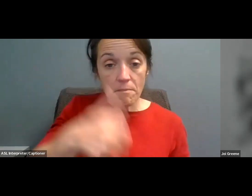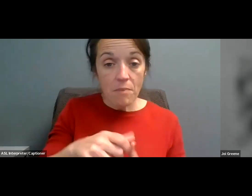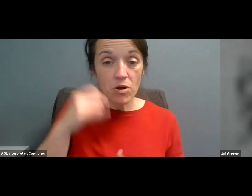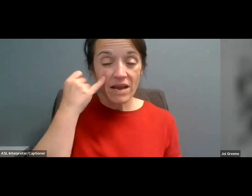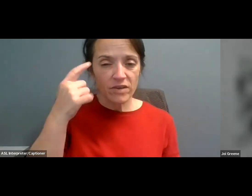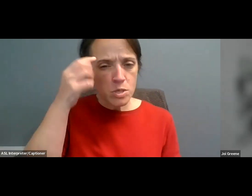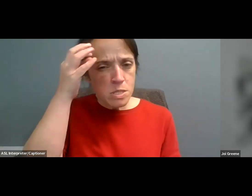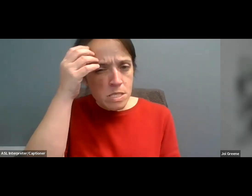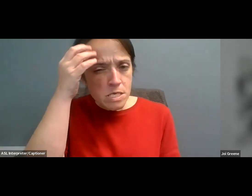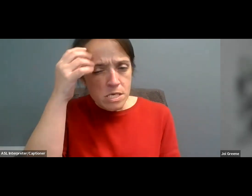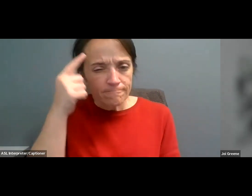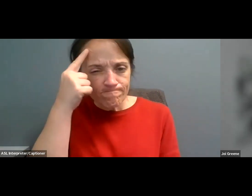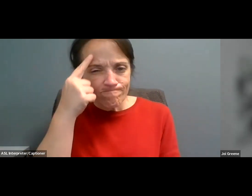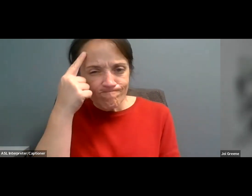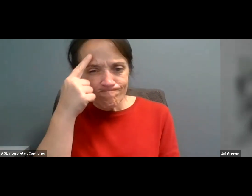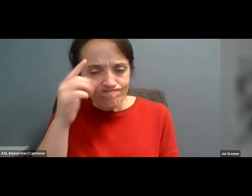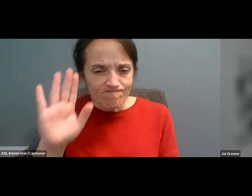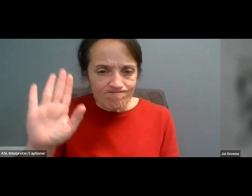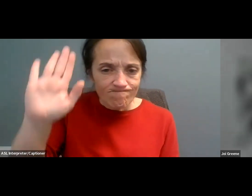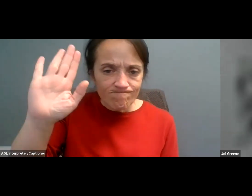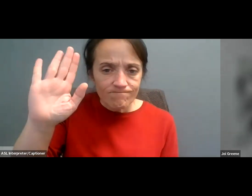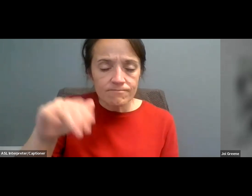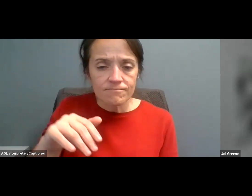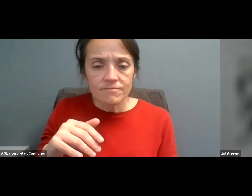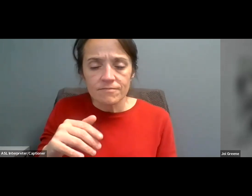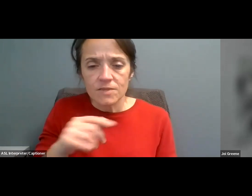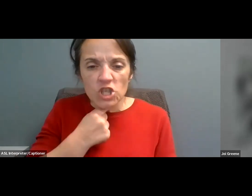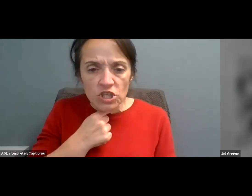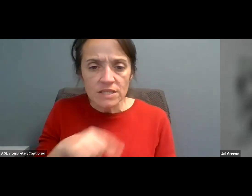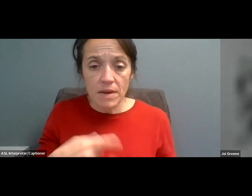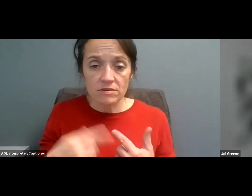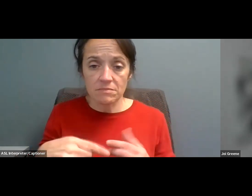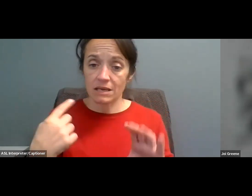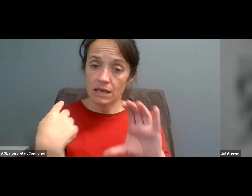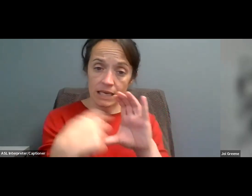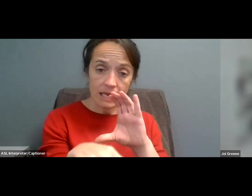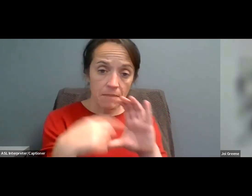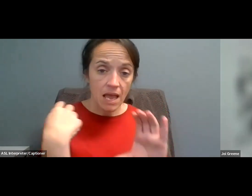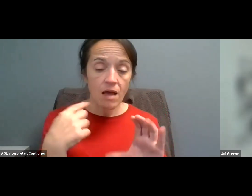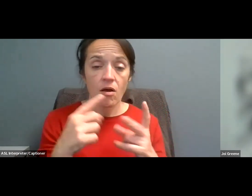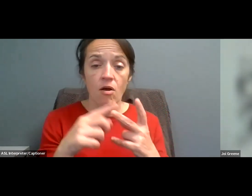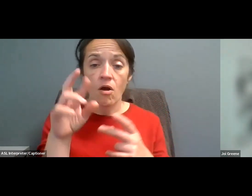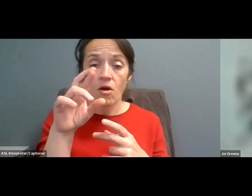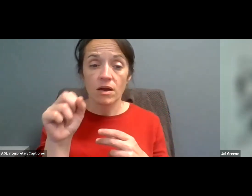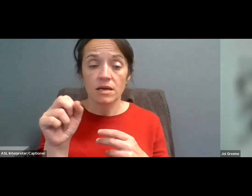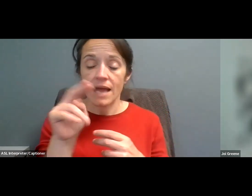see, we did get some of those comments in the chat today. Do not hesitate to email the NRS help desk and